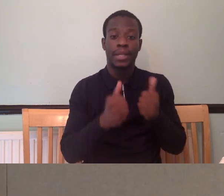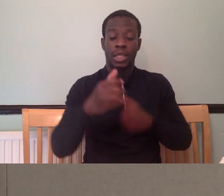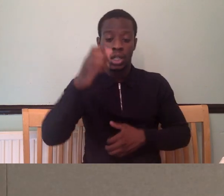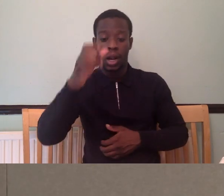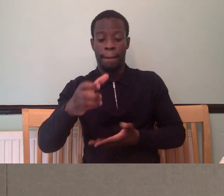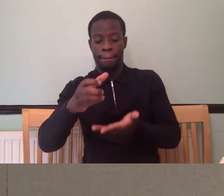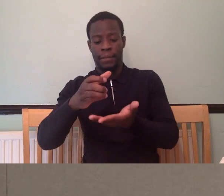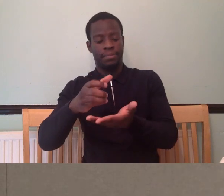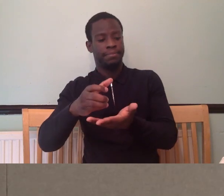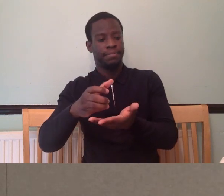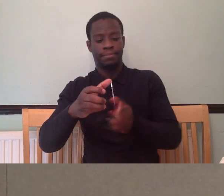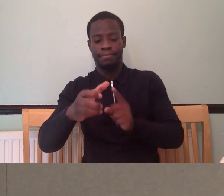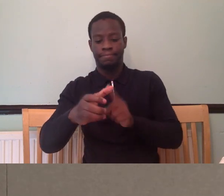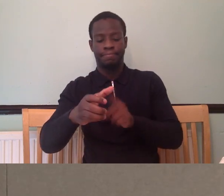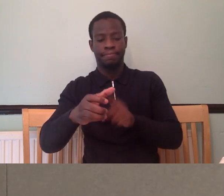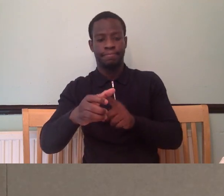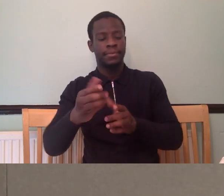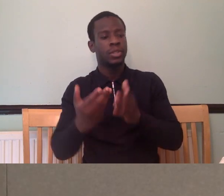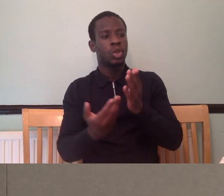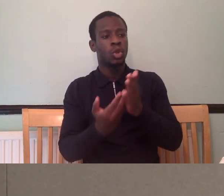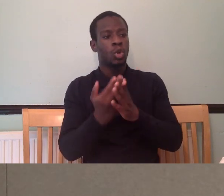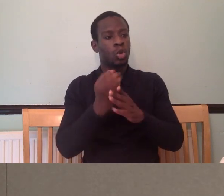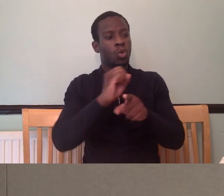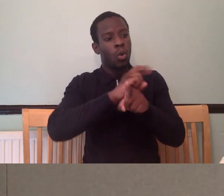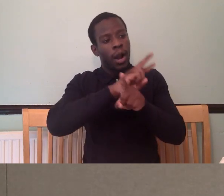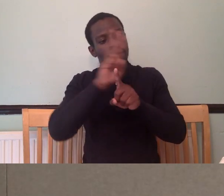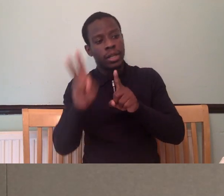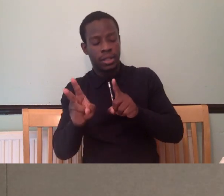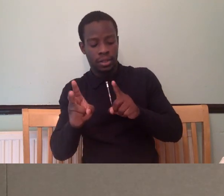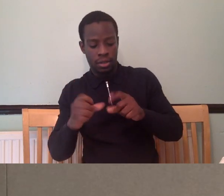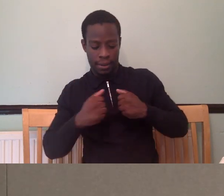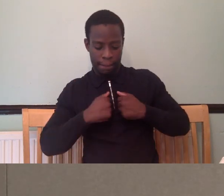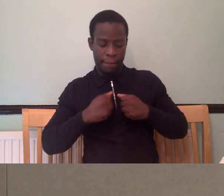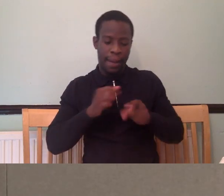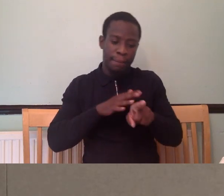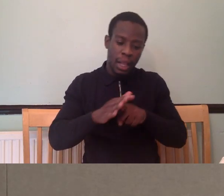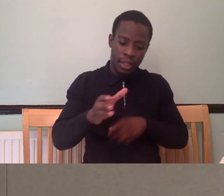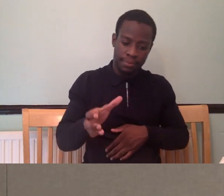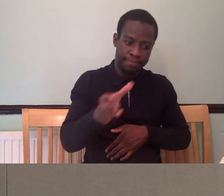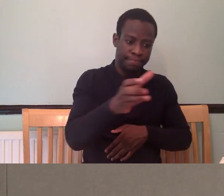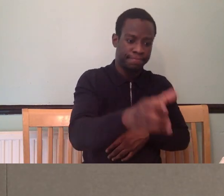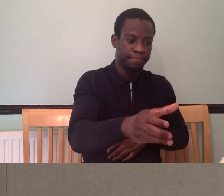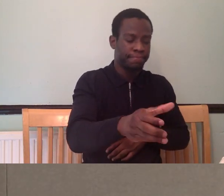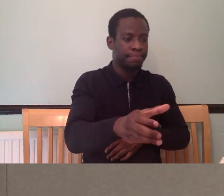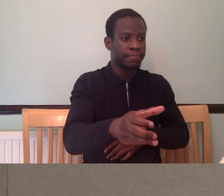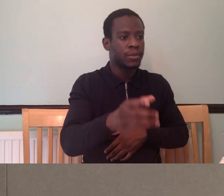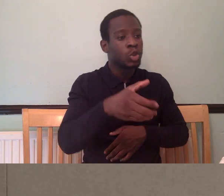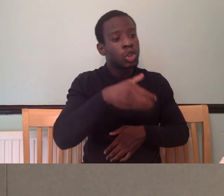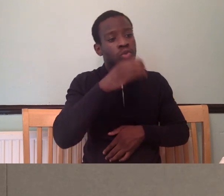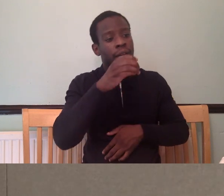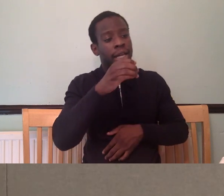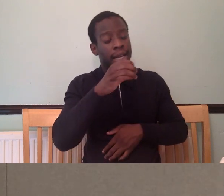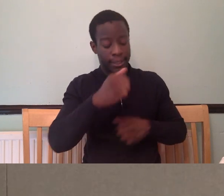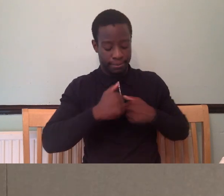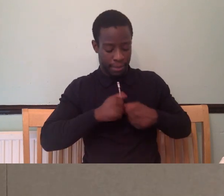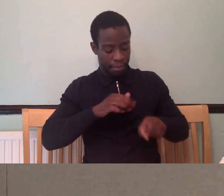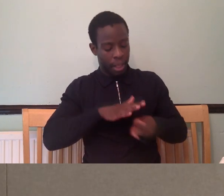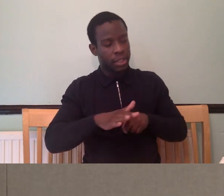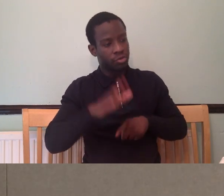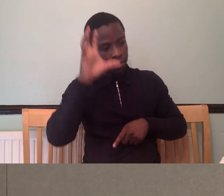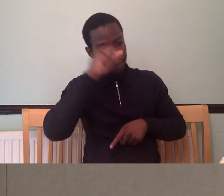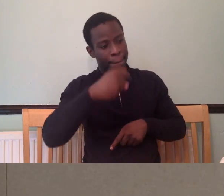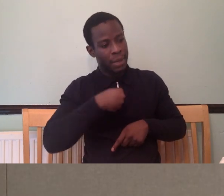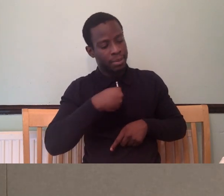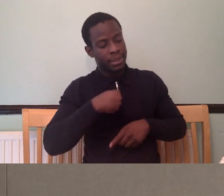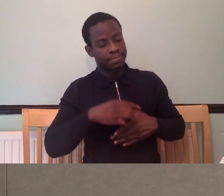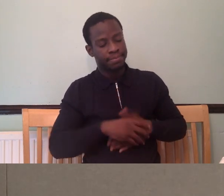"This cup is the new covenant in my blood. Do this whenever you drink it in remembrance of me. For whenever you